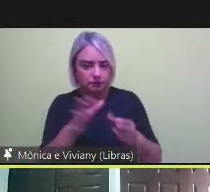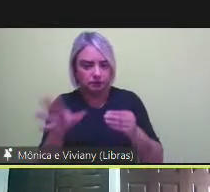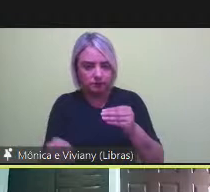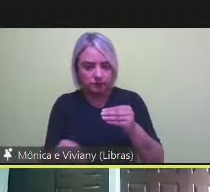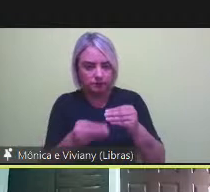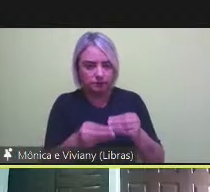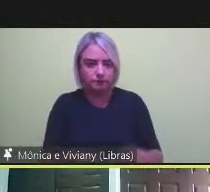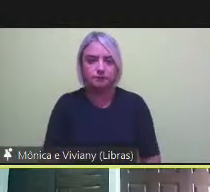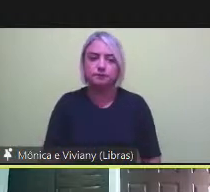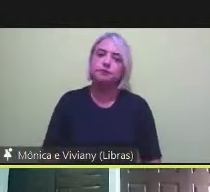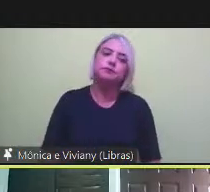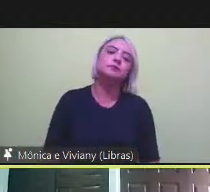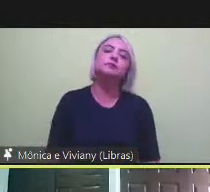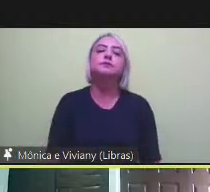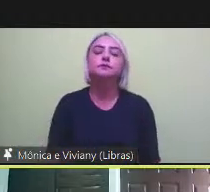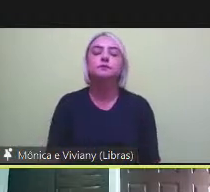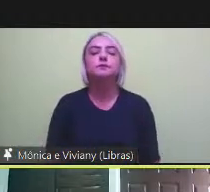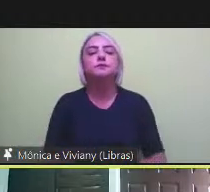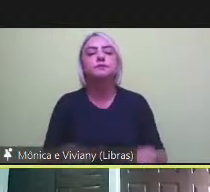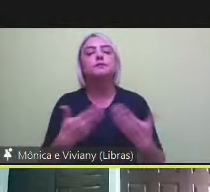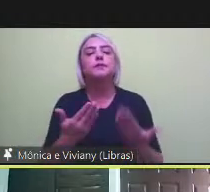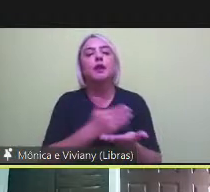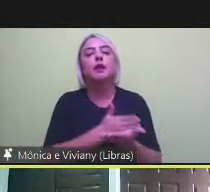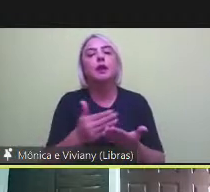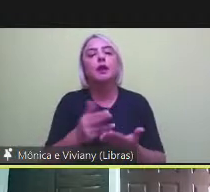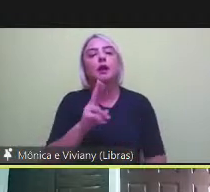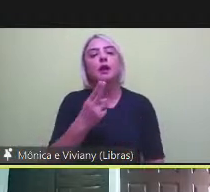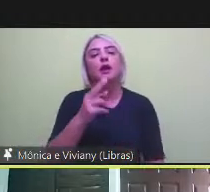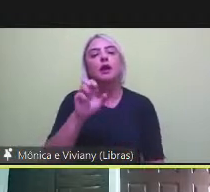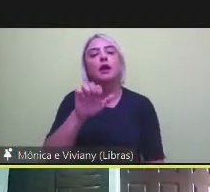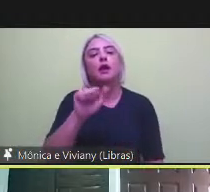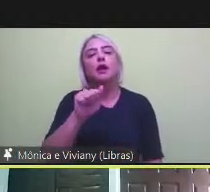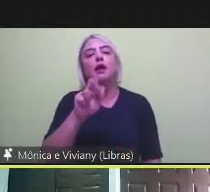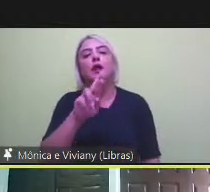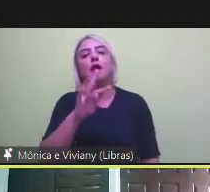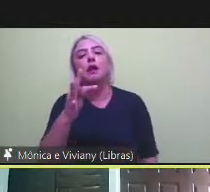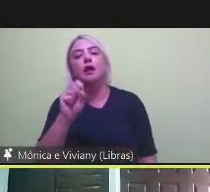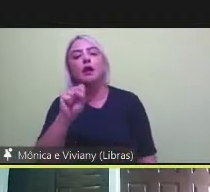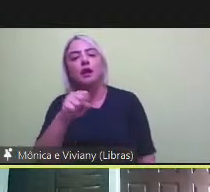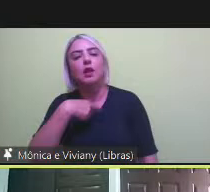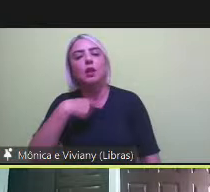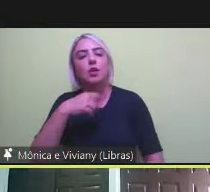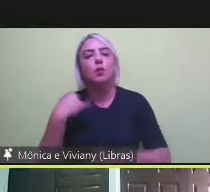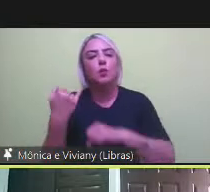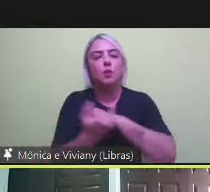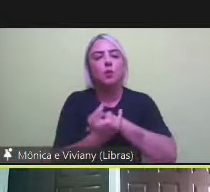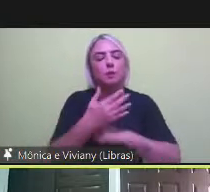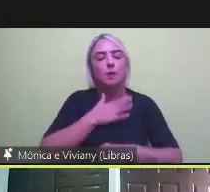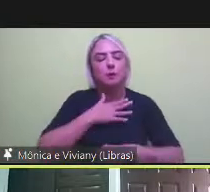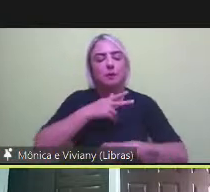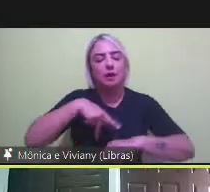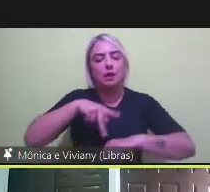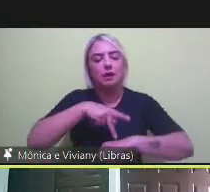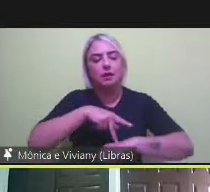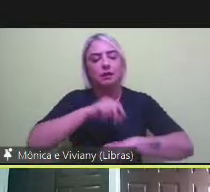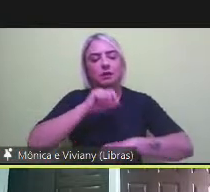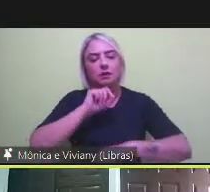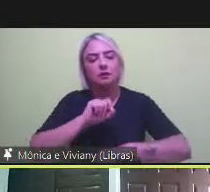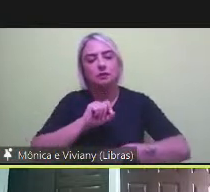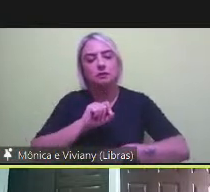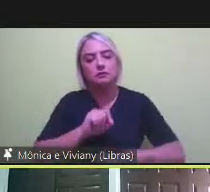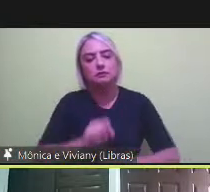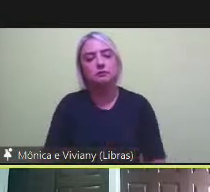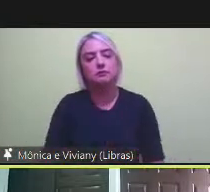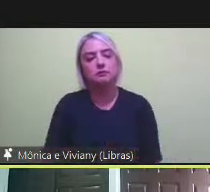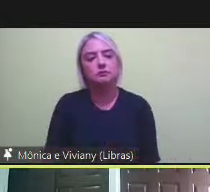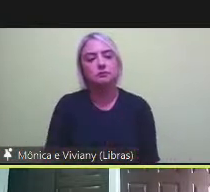Hearts Initiative in Trinidad and Tobago, the Hearts Initiative, Trinidad and Tobago joined the Hearts